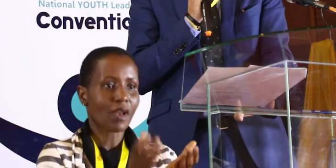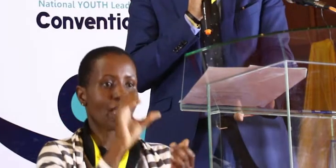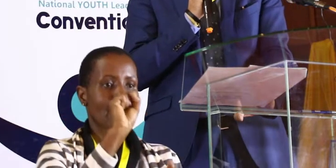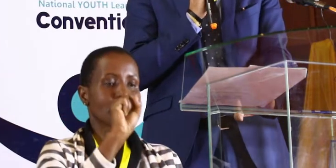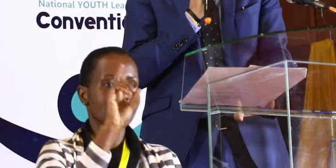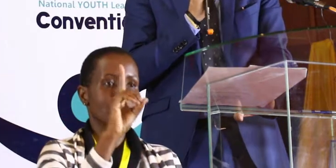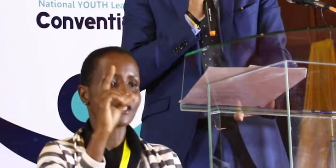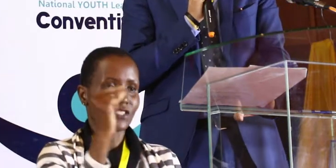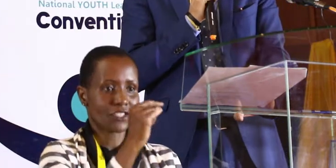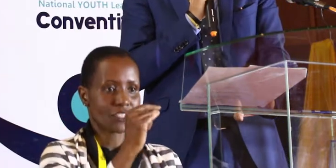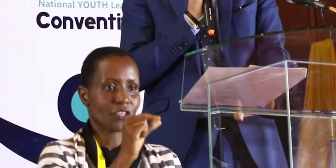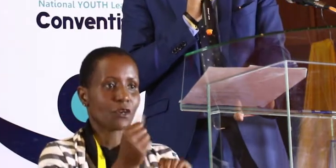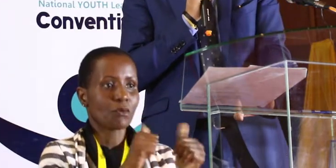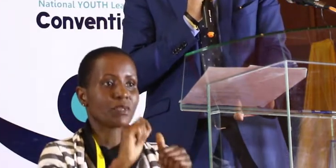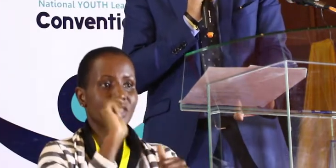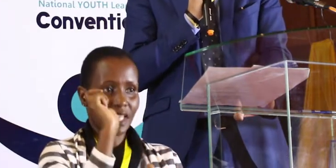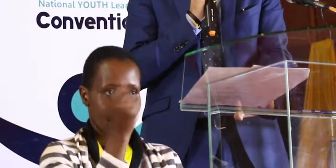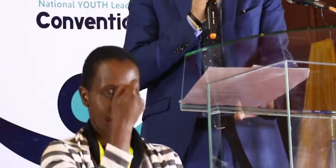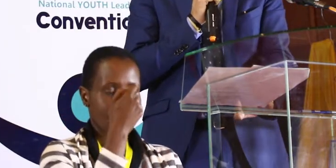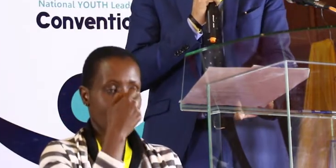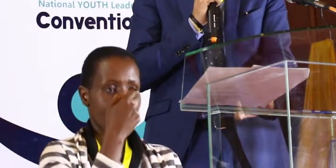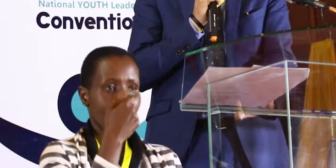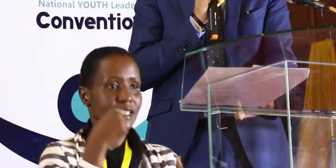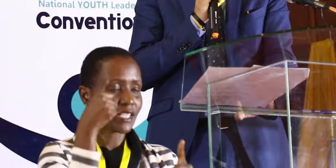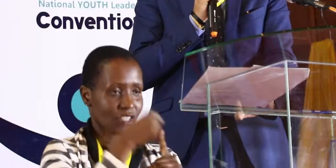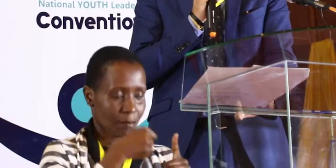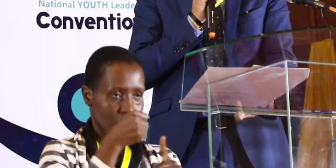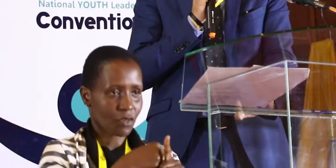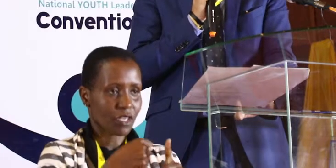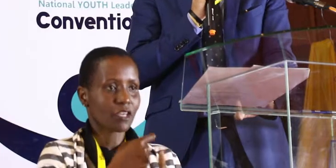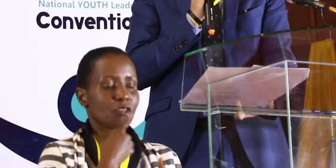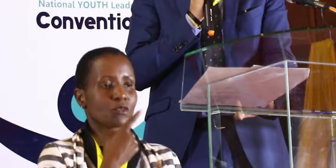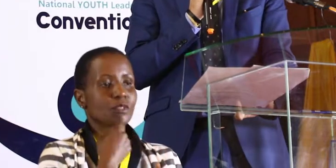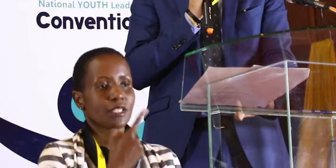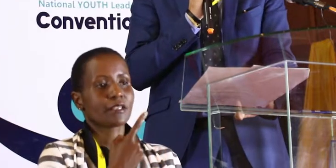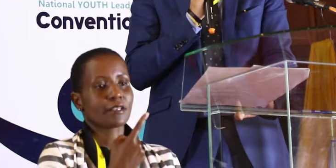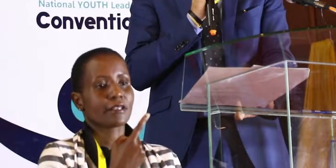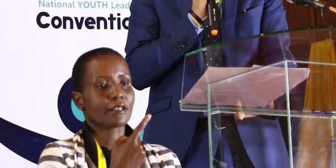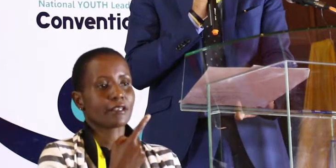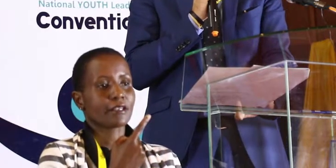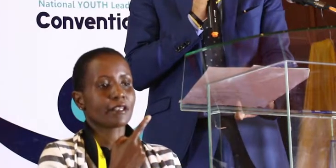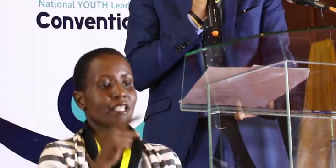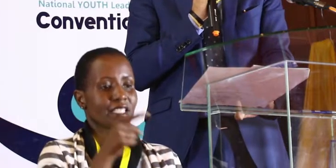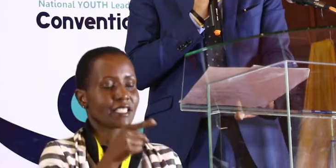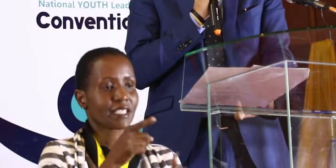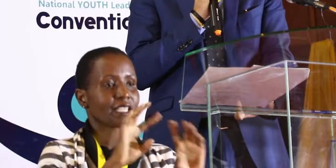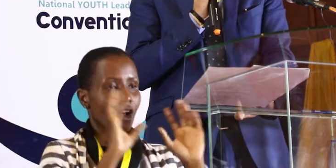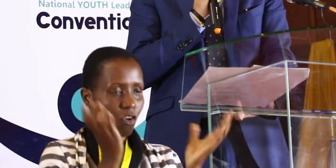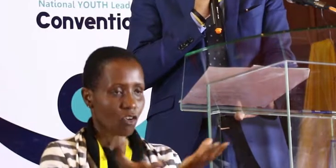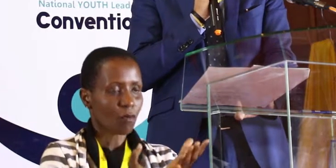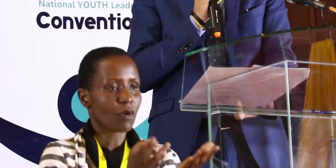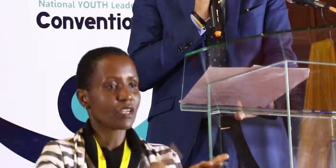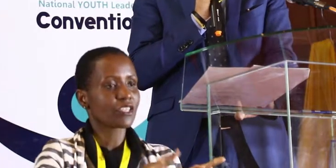Kenya was a champion in elaborating them, is a global resource